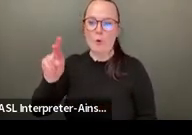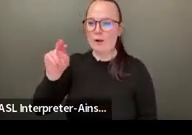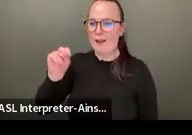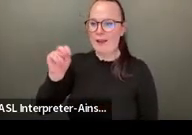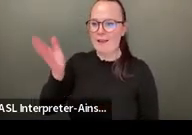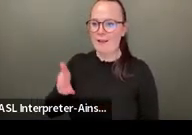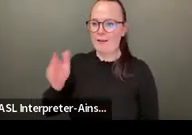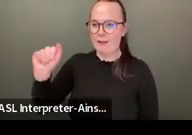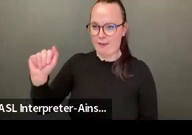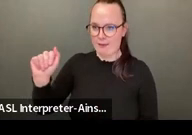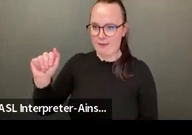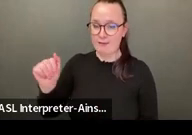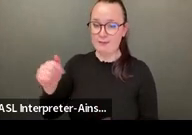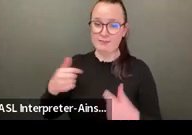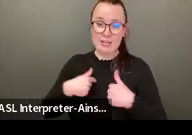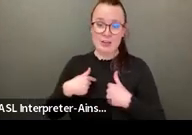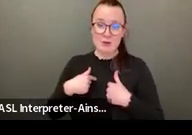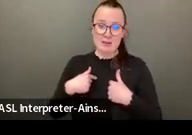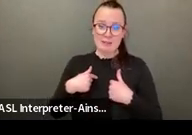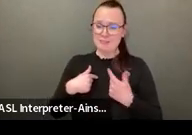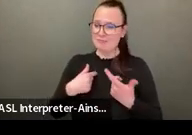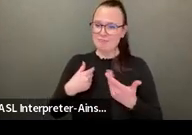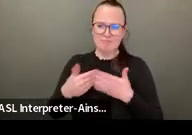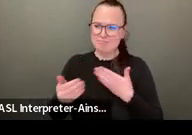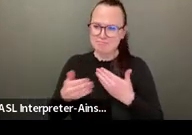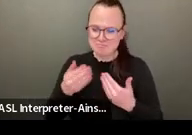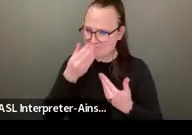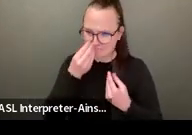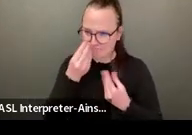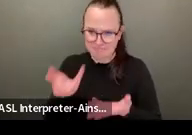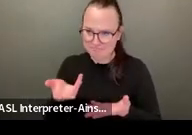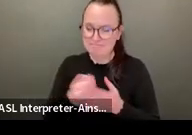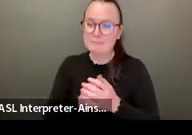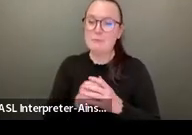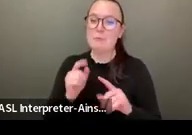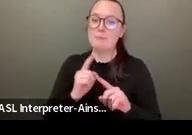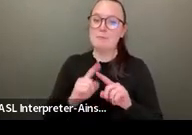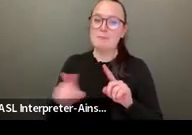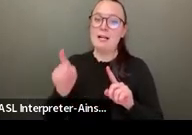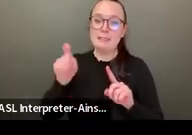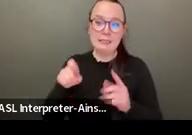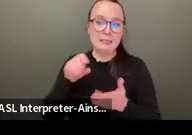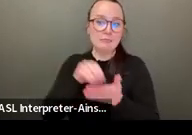matter to us compliance-wise which one is checked, it just cannot be blank.